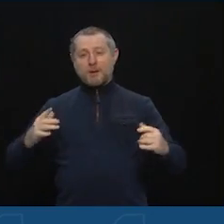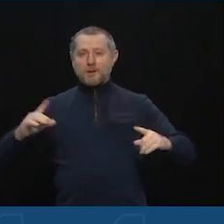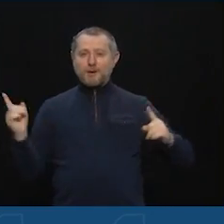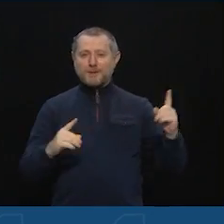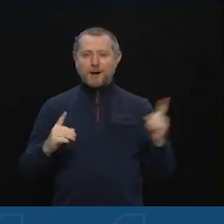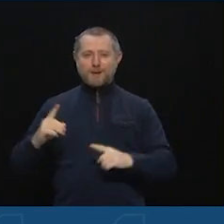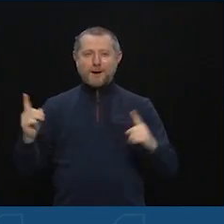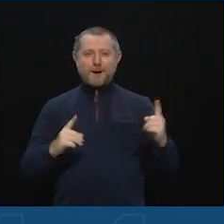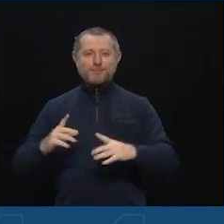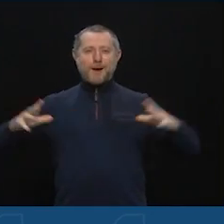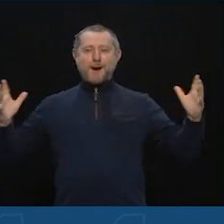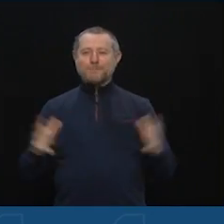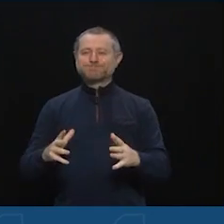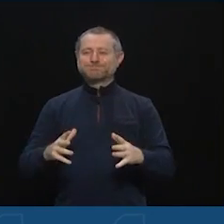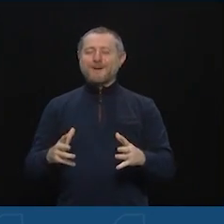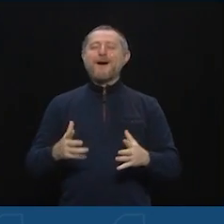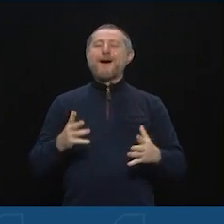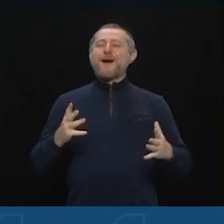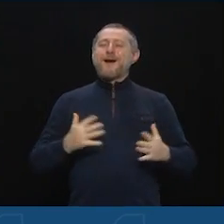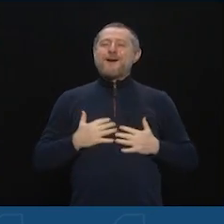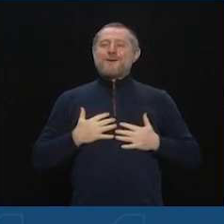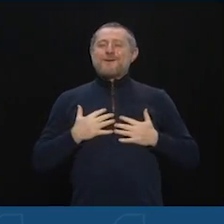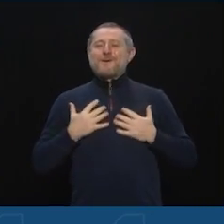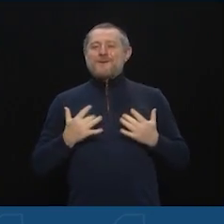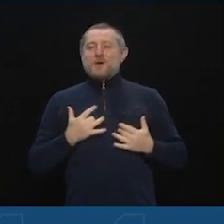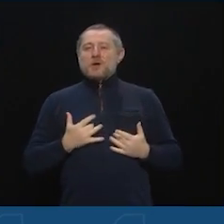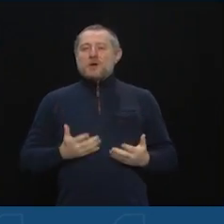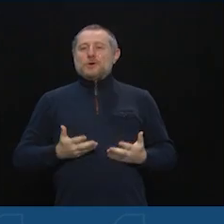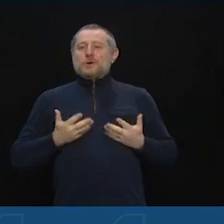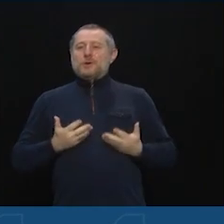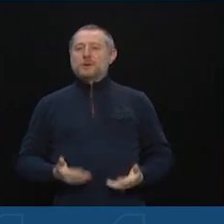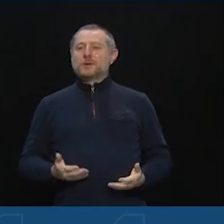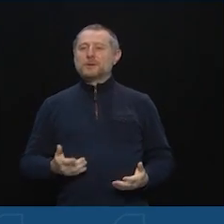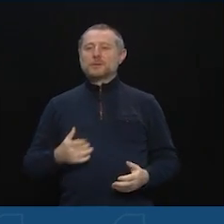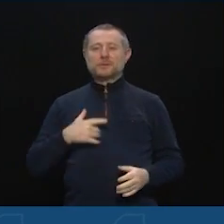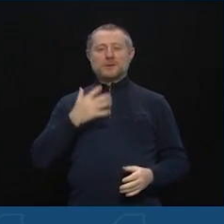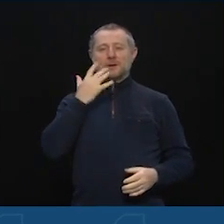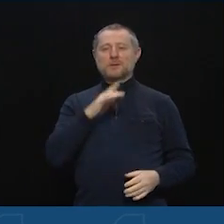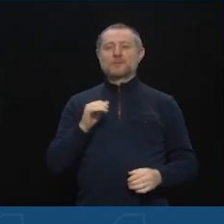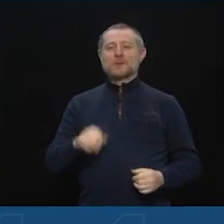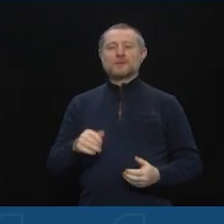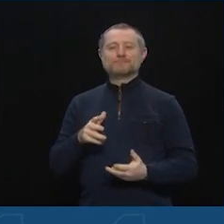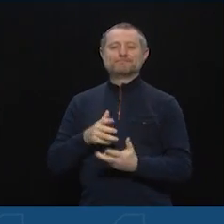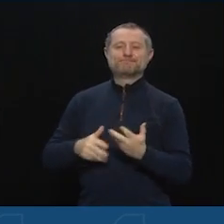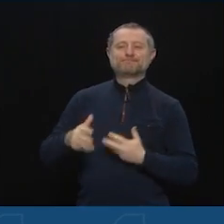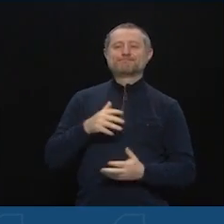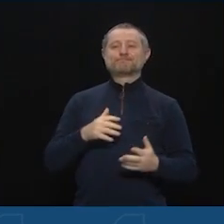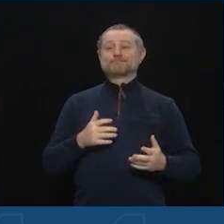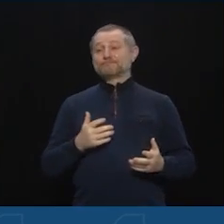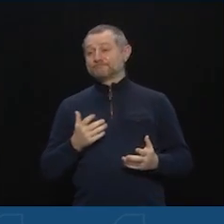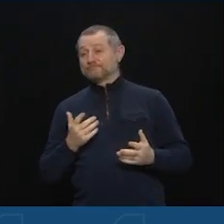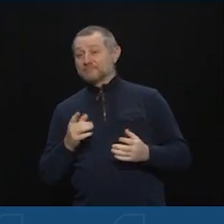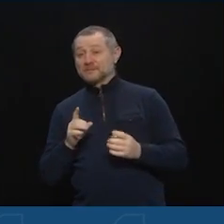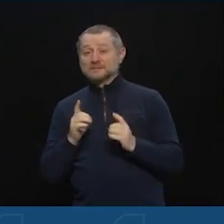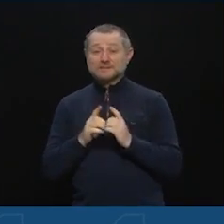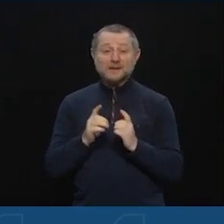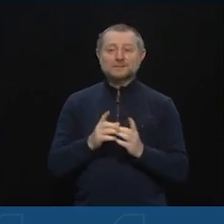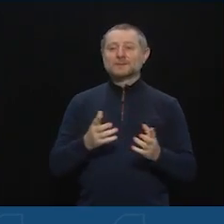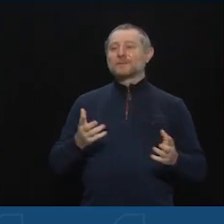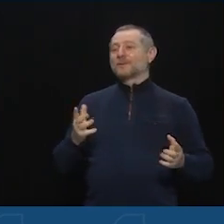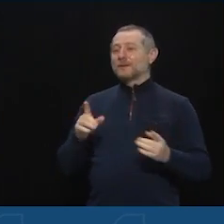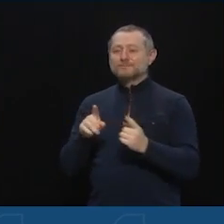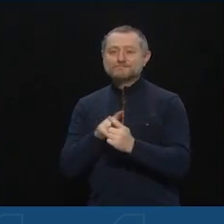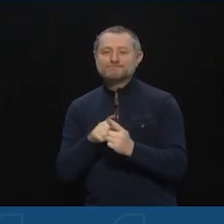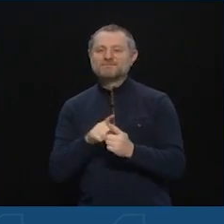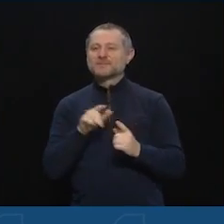special sense of, it's a gift. It's a gift to be able to have friendship and new romances blossom in places like this, and